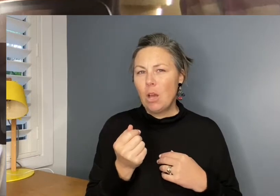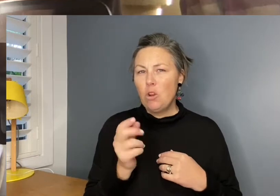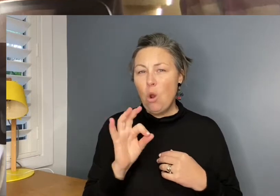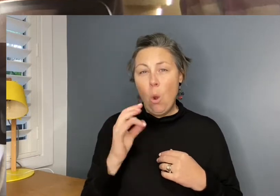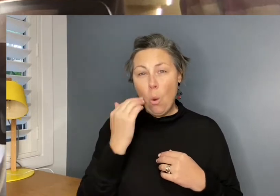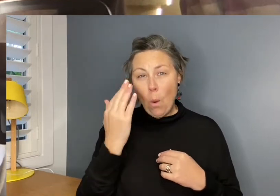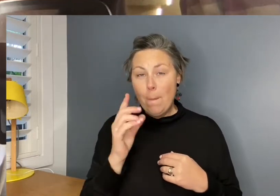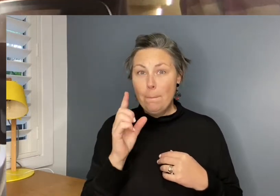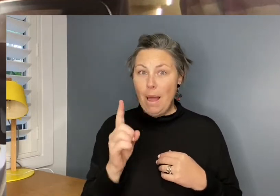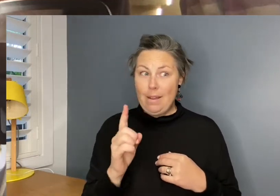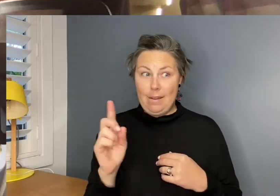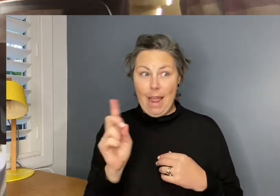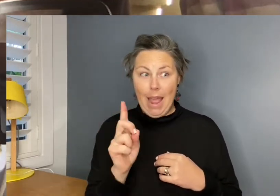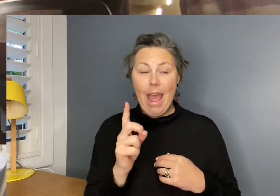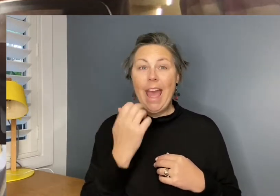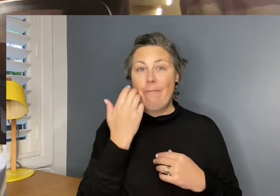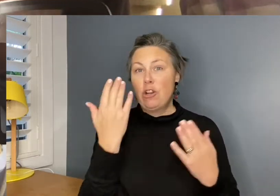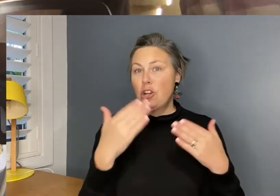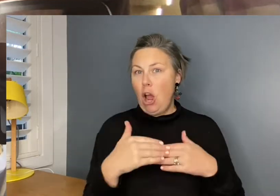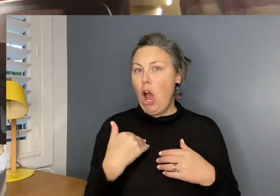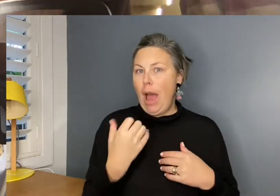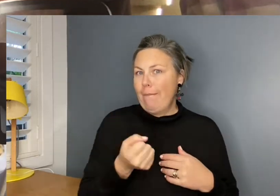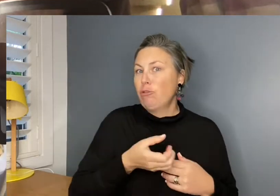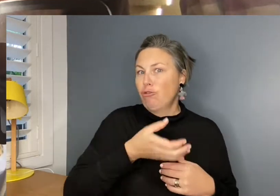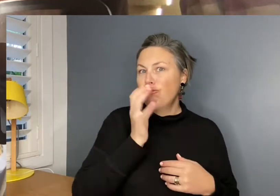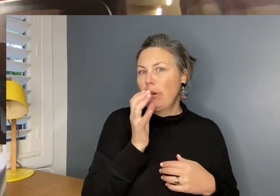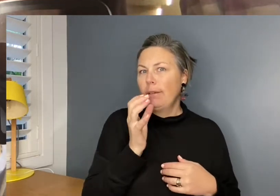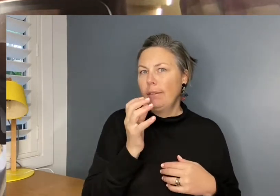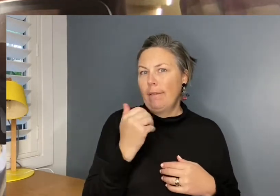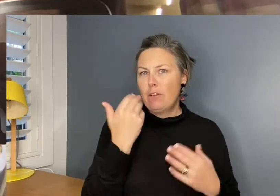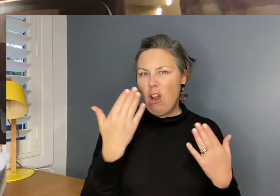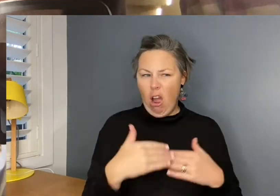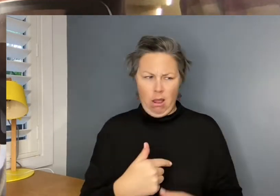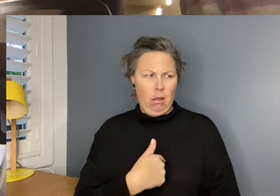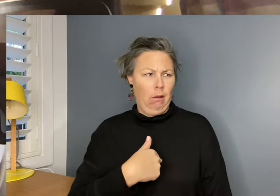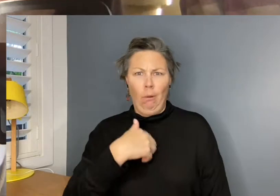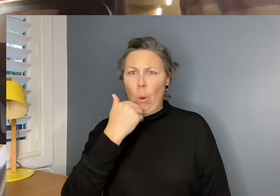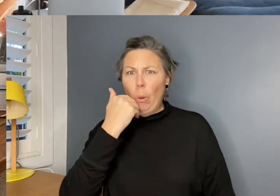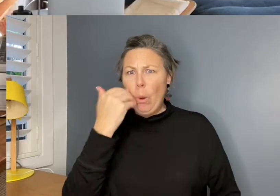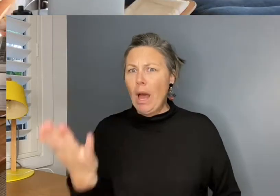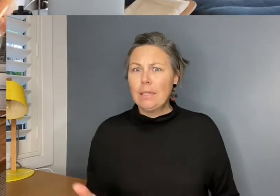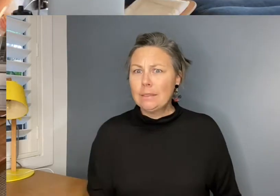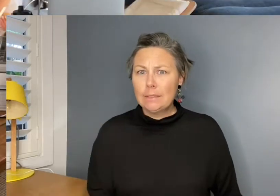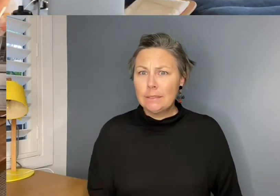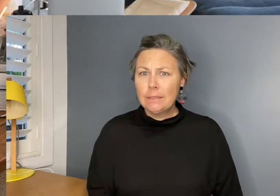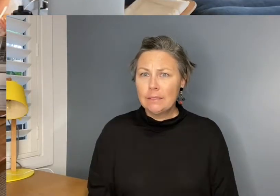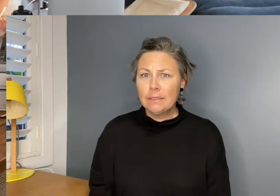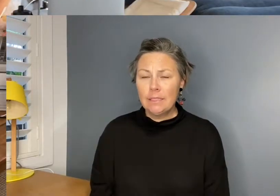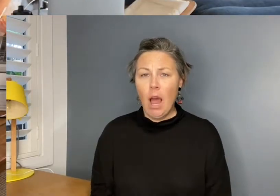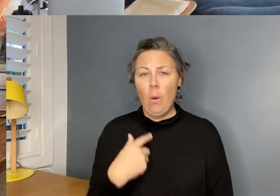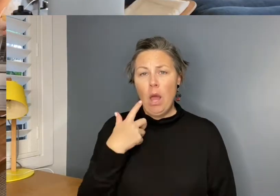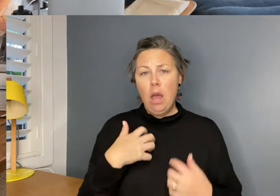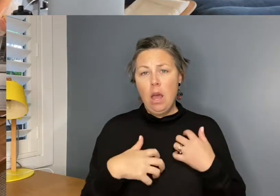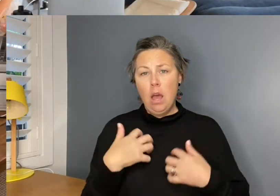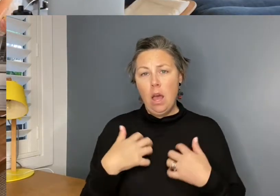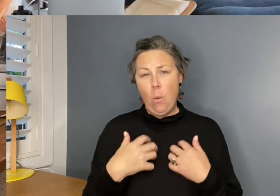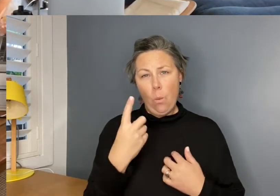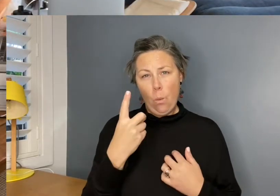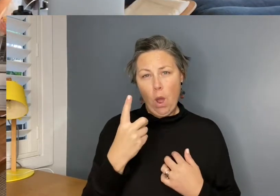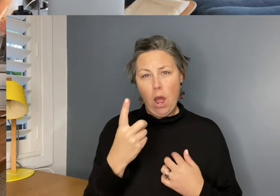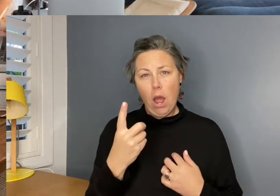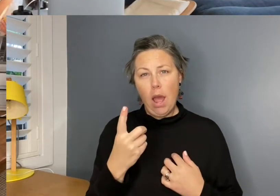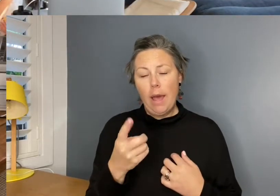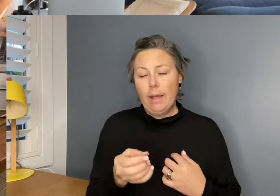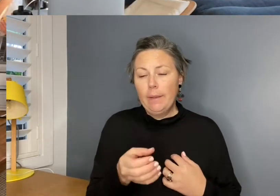definitely been having a nightly drink every night now. Oh, Are you on the... All the time. Yeah, I thought so. You so look forward to that